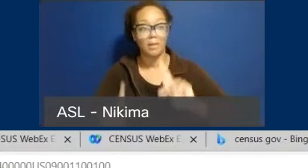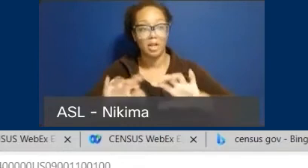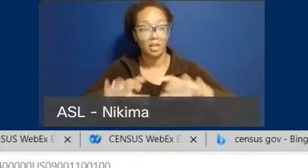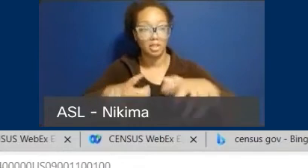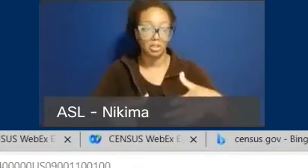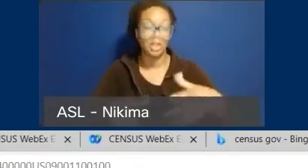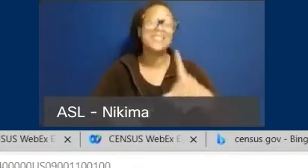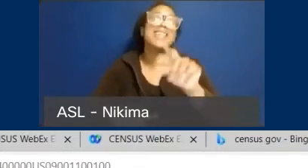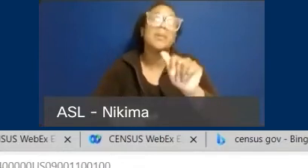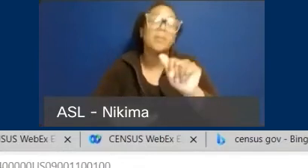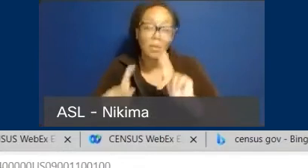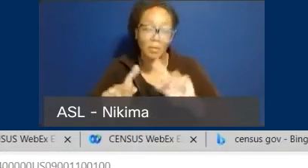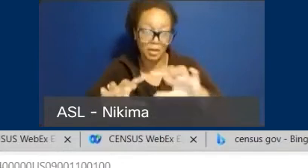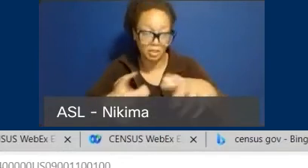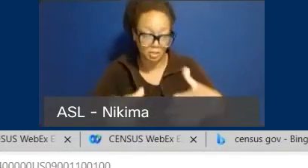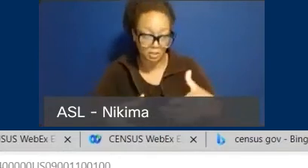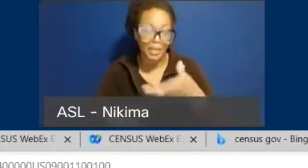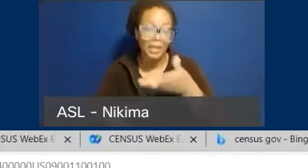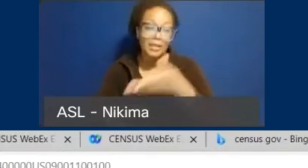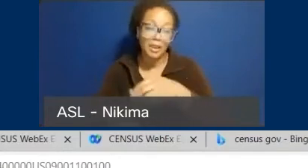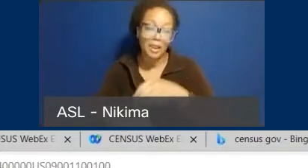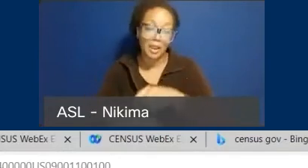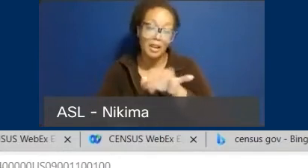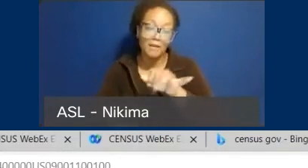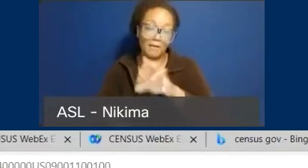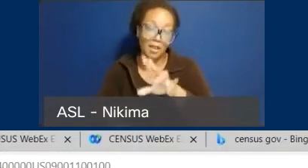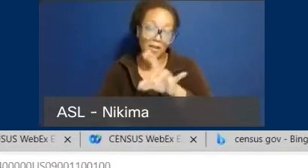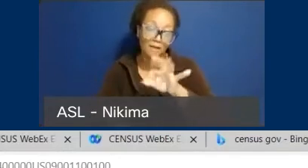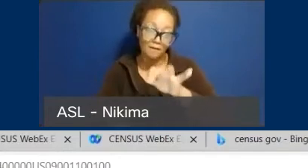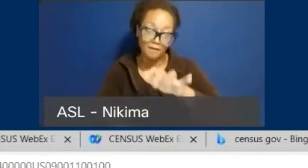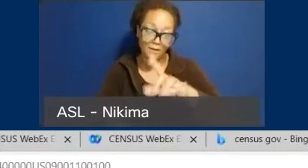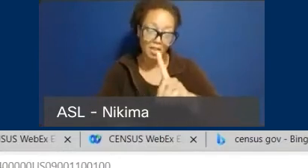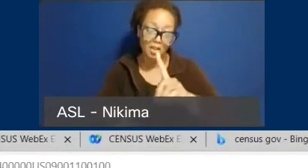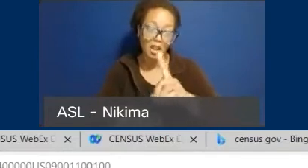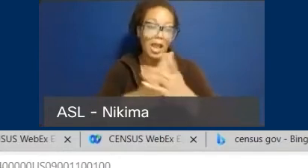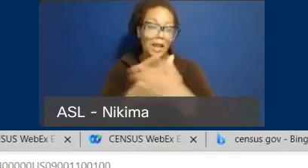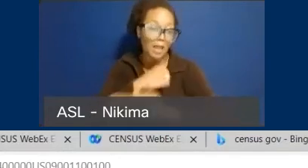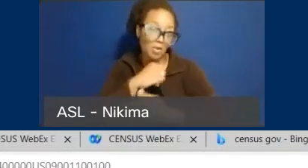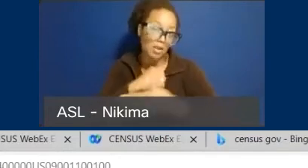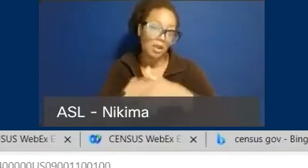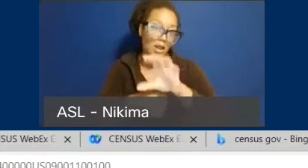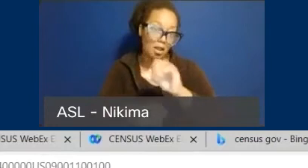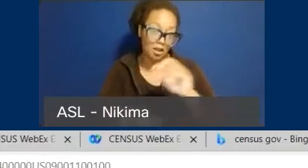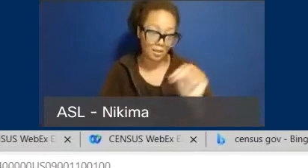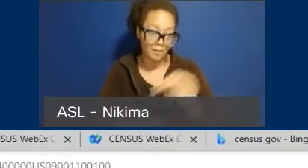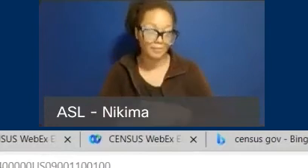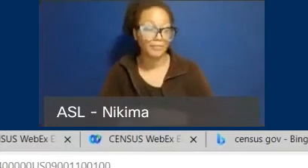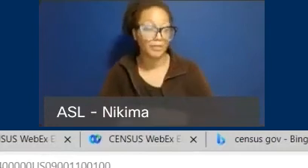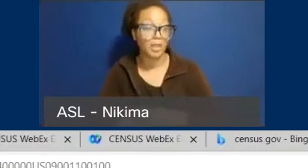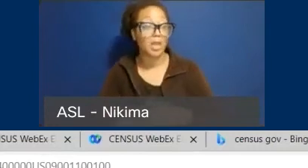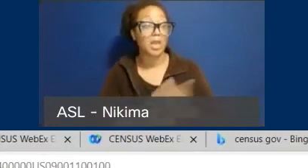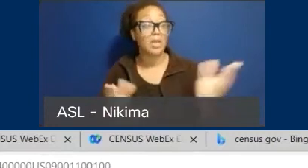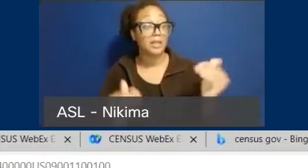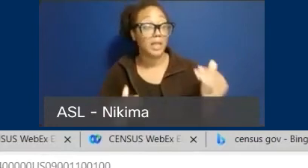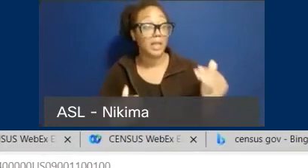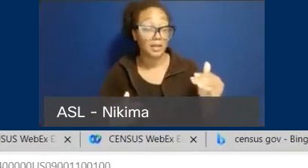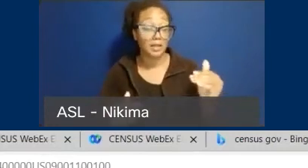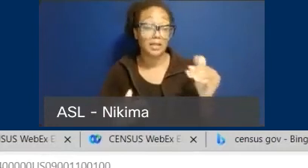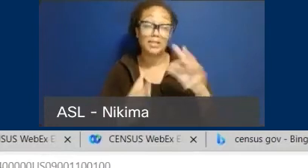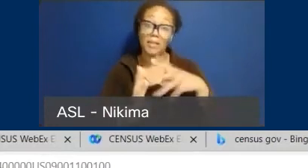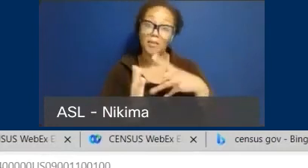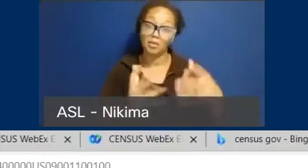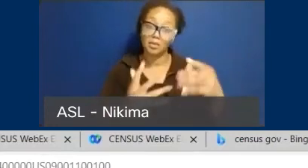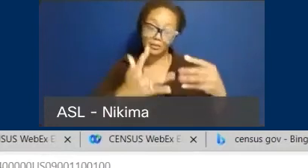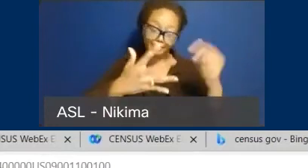Connecticut. And then it's going to list some tables that provide data